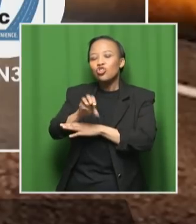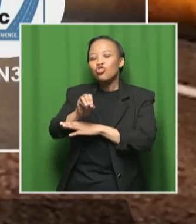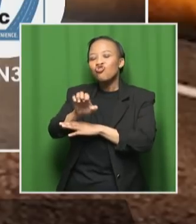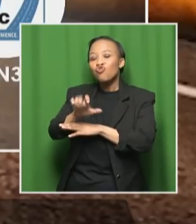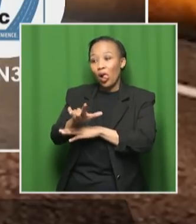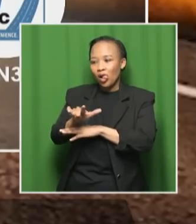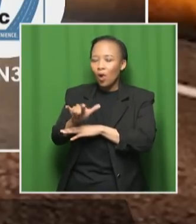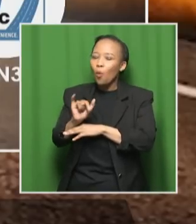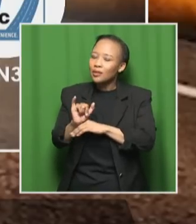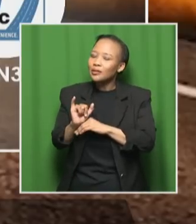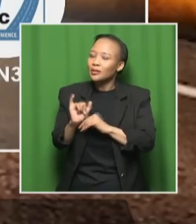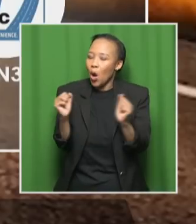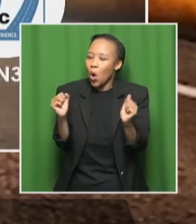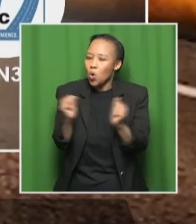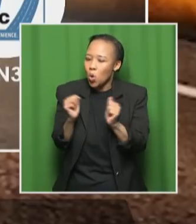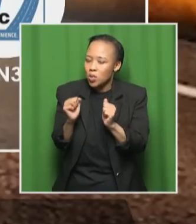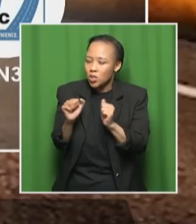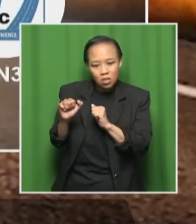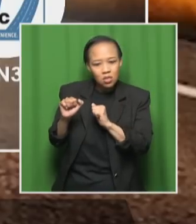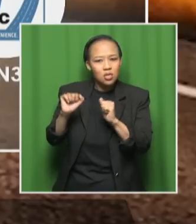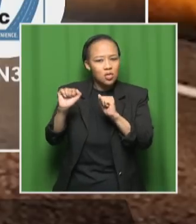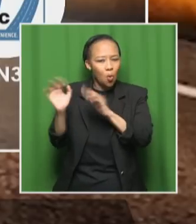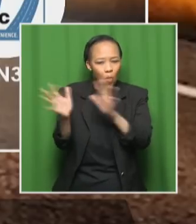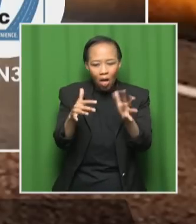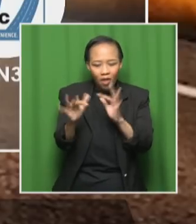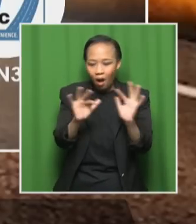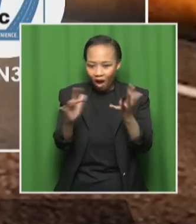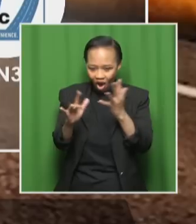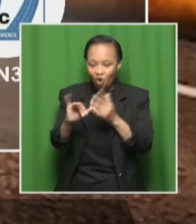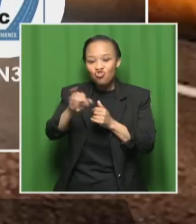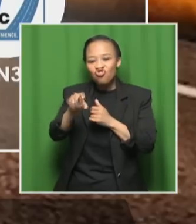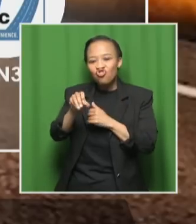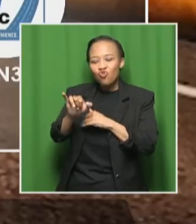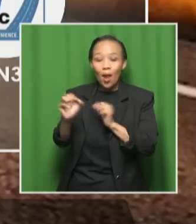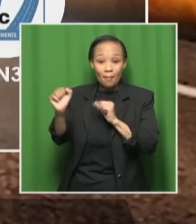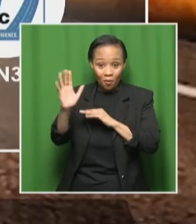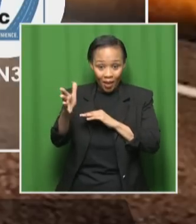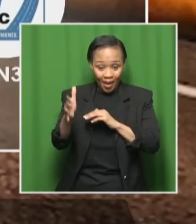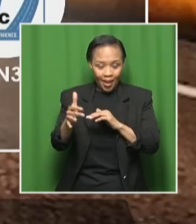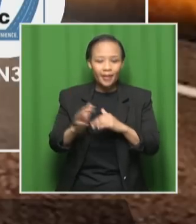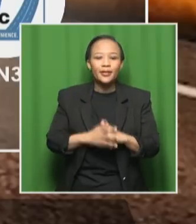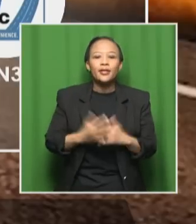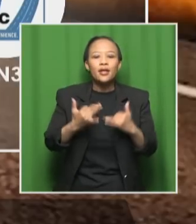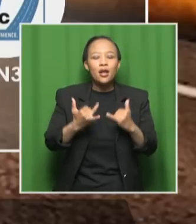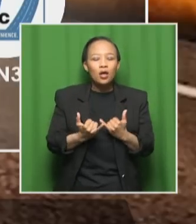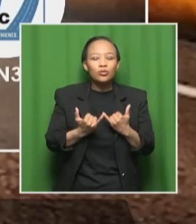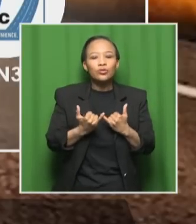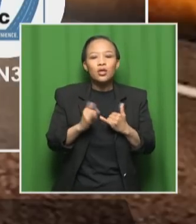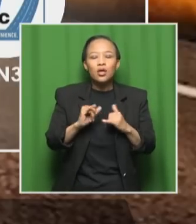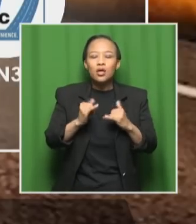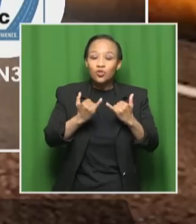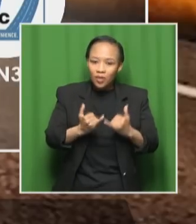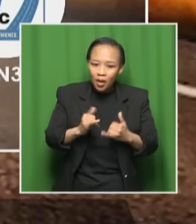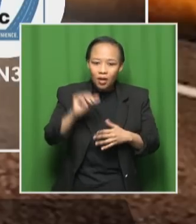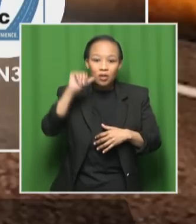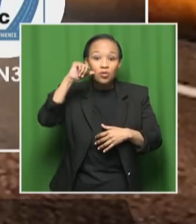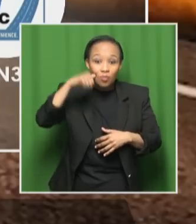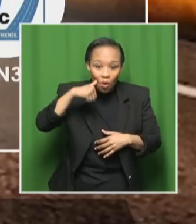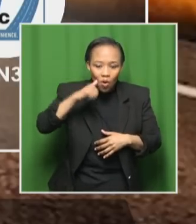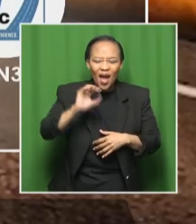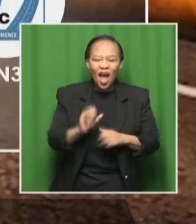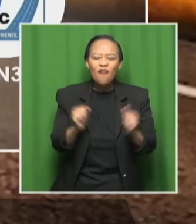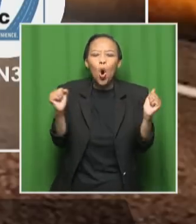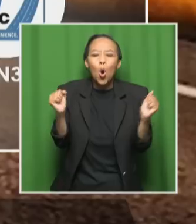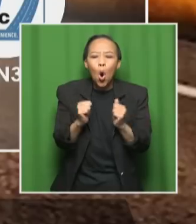front and cold snap that's moving through parts of the country. But there is a warning from this morning across today into tomorrow for the possibility of